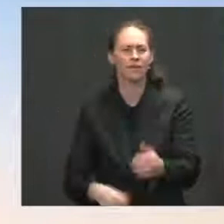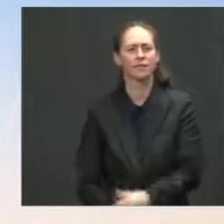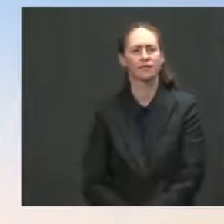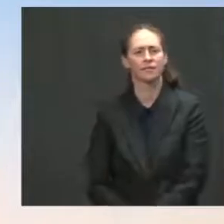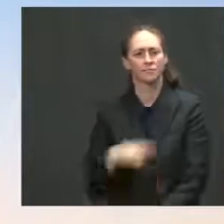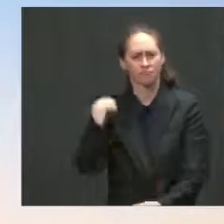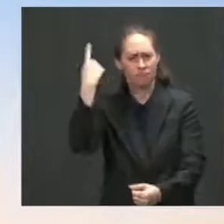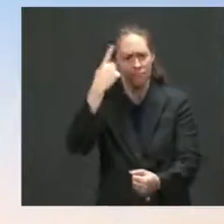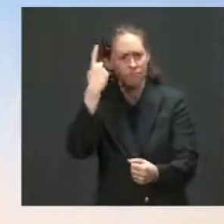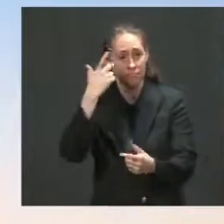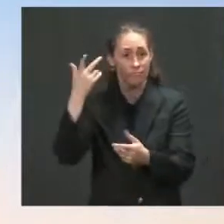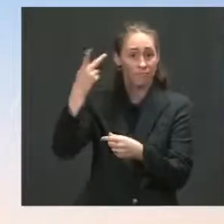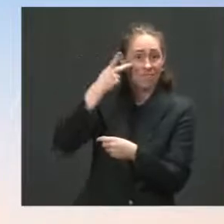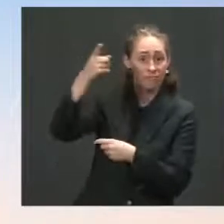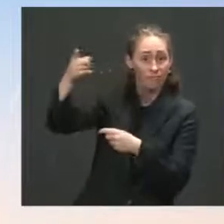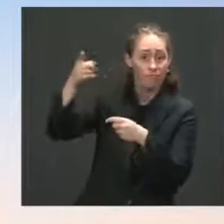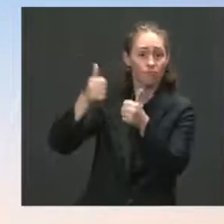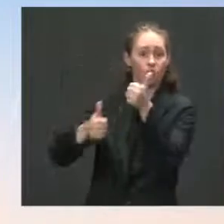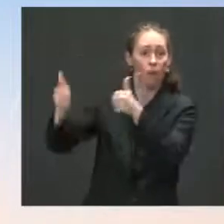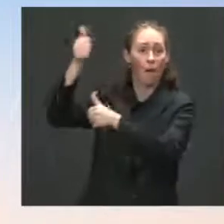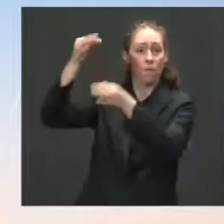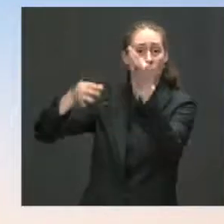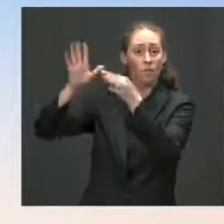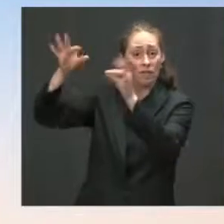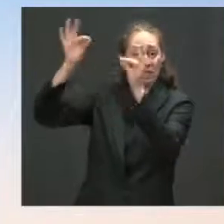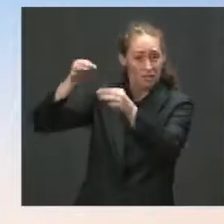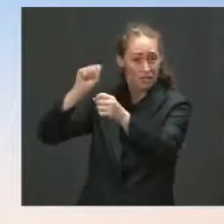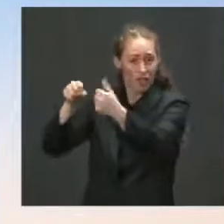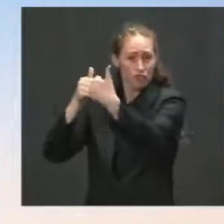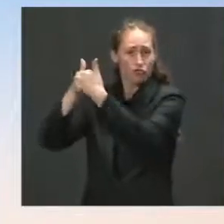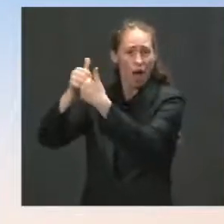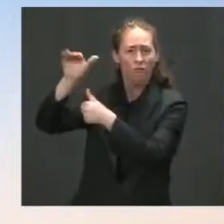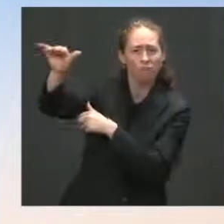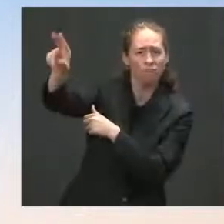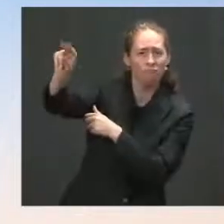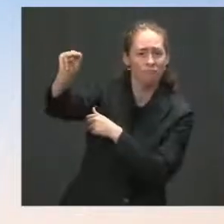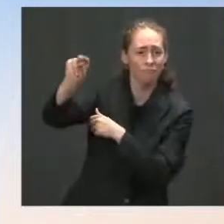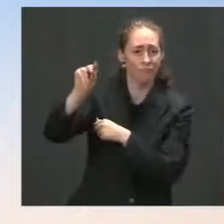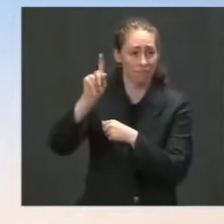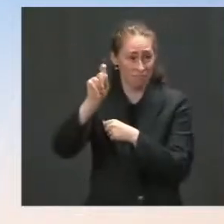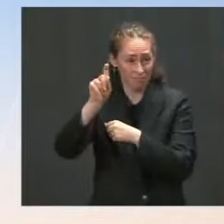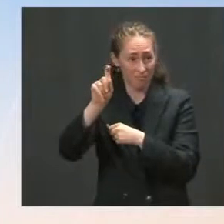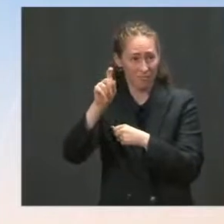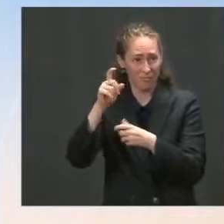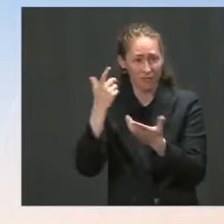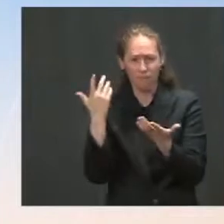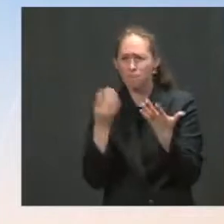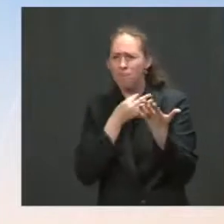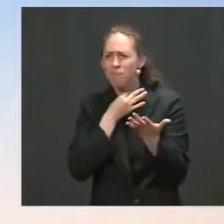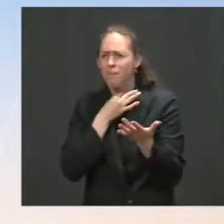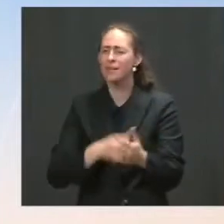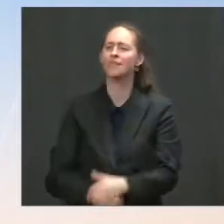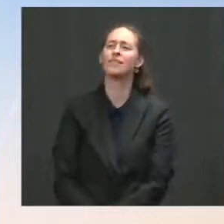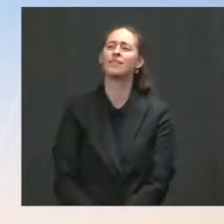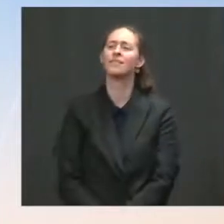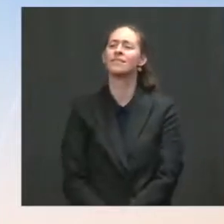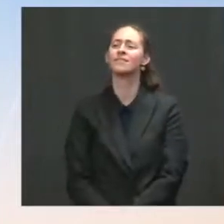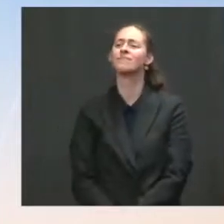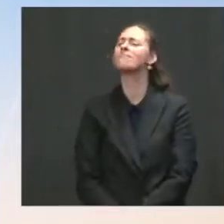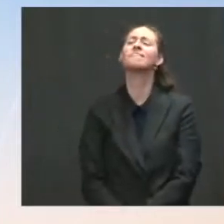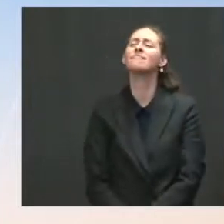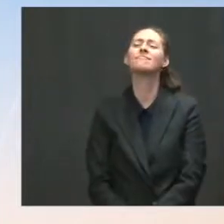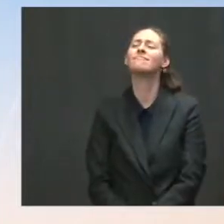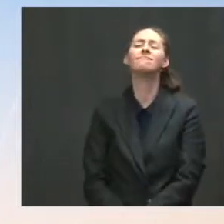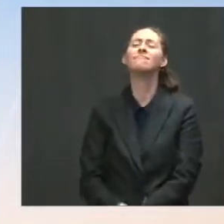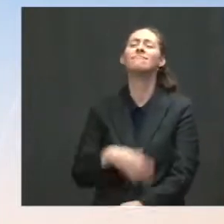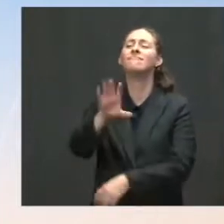that may be doing something it knows is not on legal standing? Well, the president would not have supported moving forward with any action